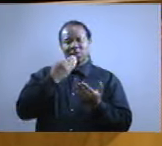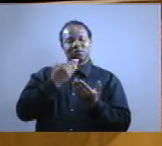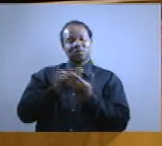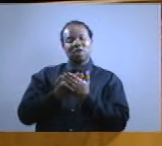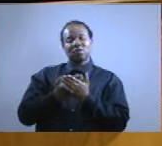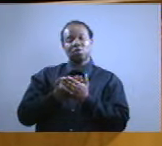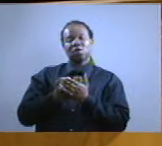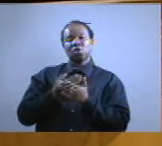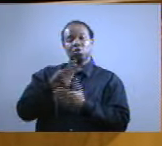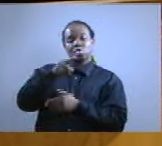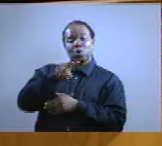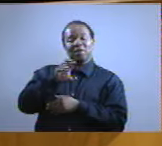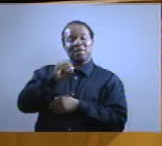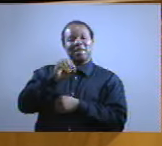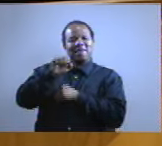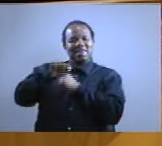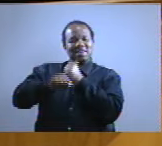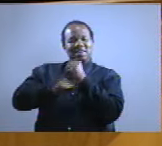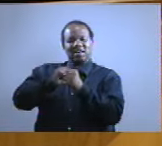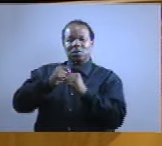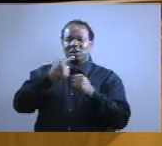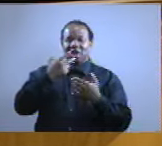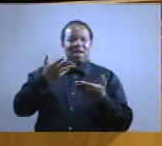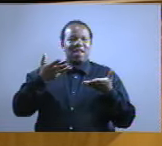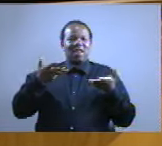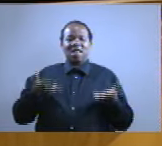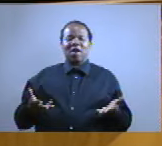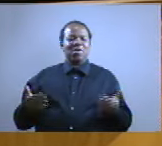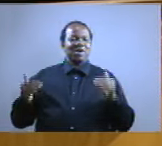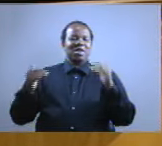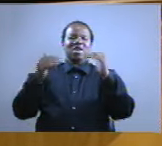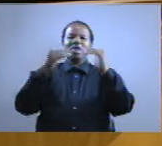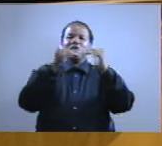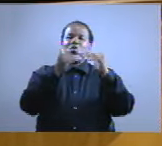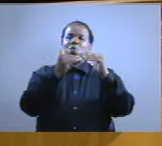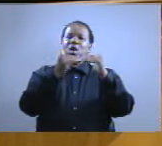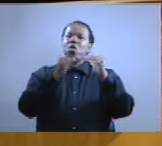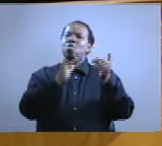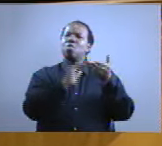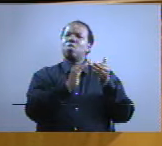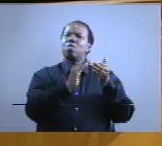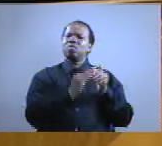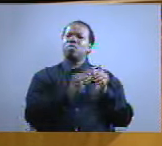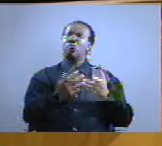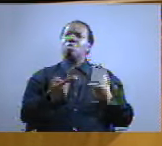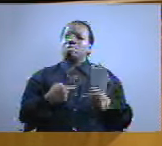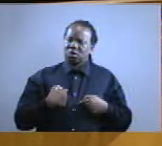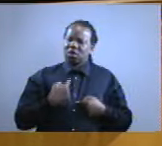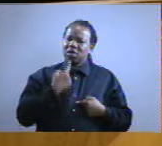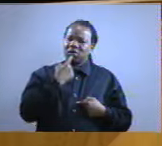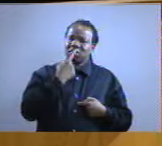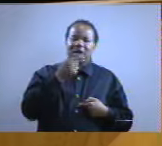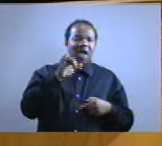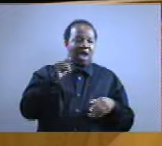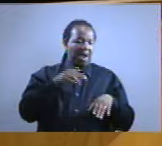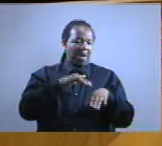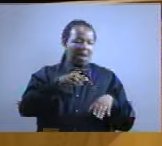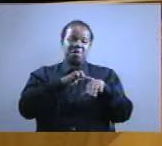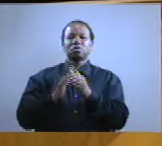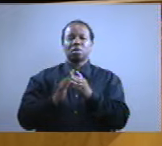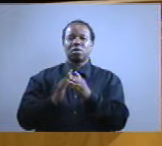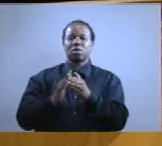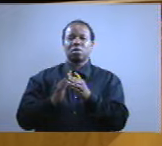can speak of an equal society, we can speak of a situation where race is not considered